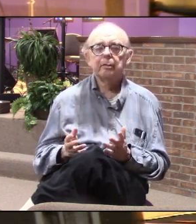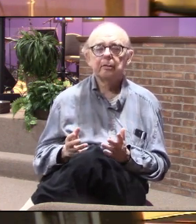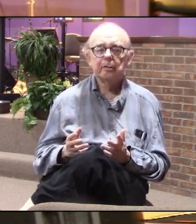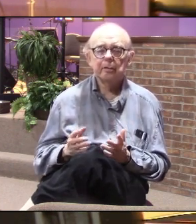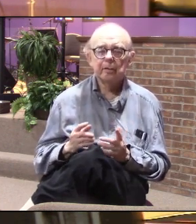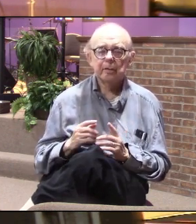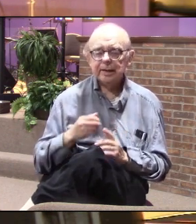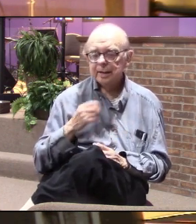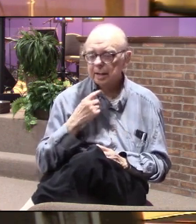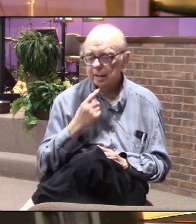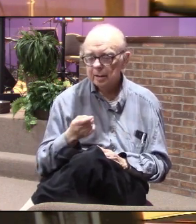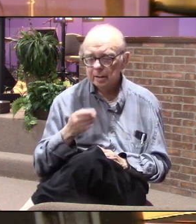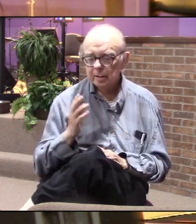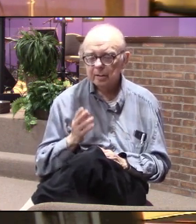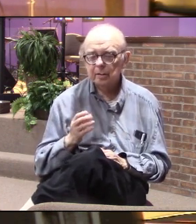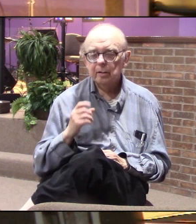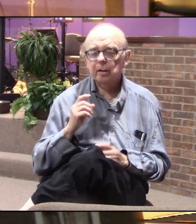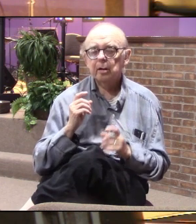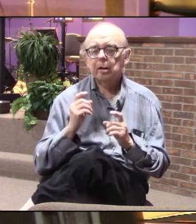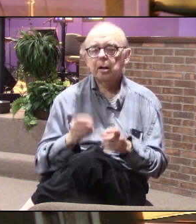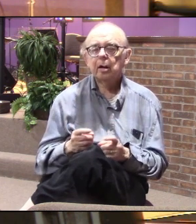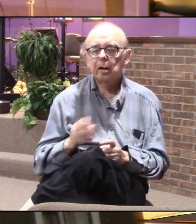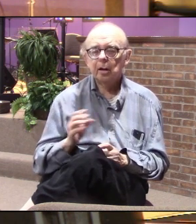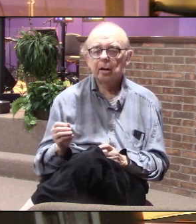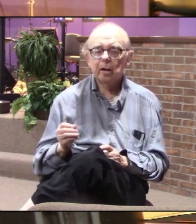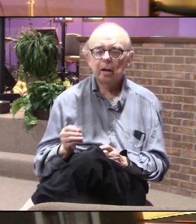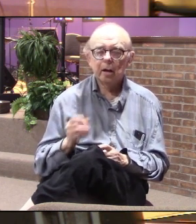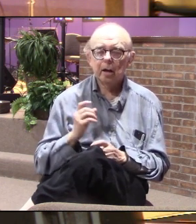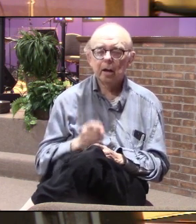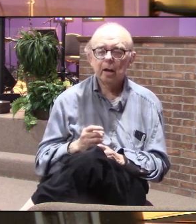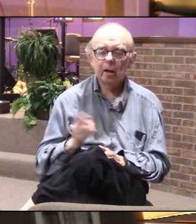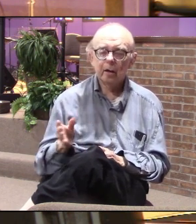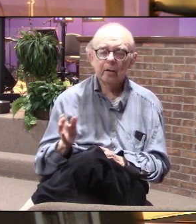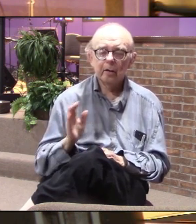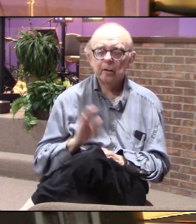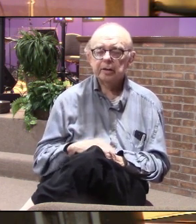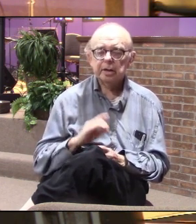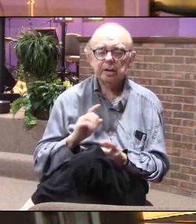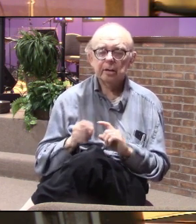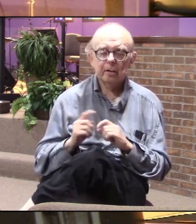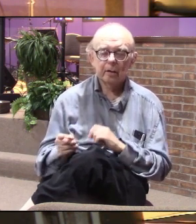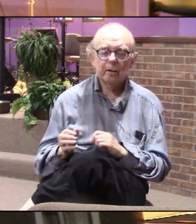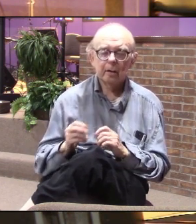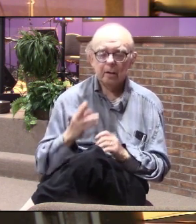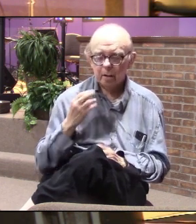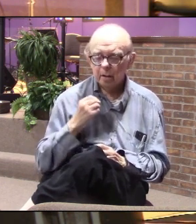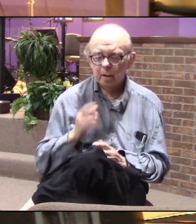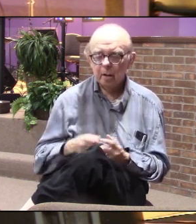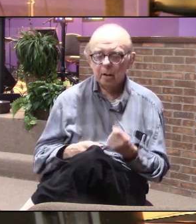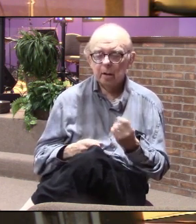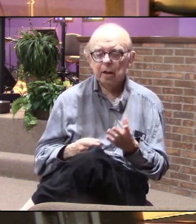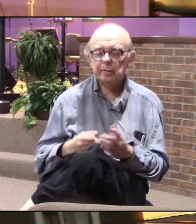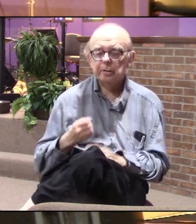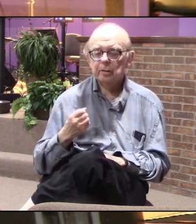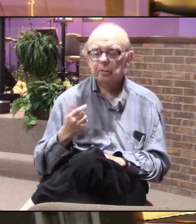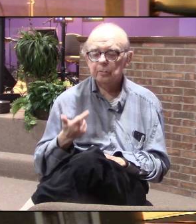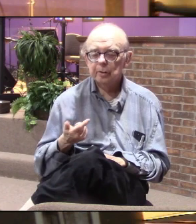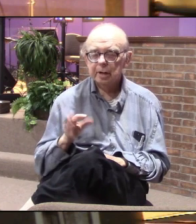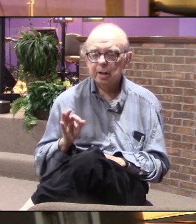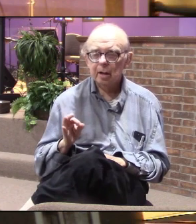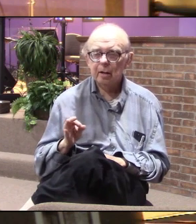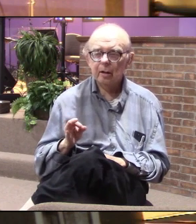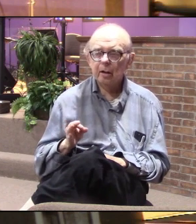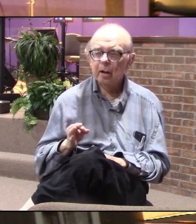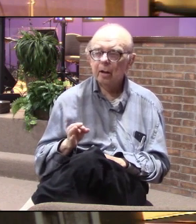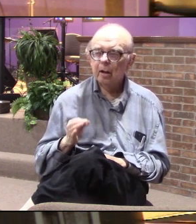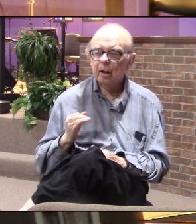at what God says. For God's gifts and his call are irrevocable in Romans 11:29. And so,